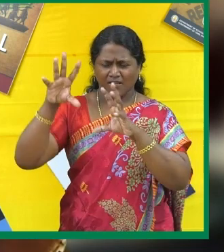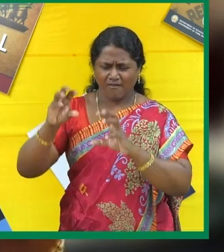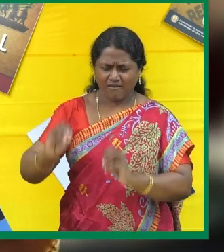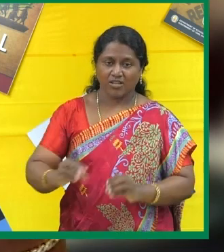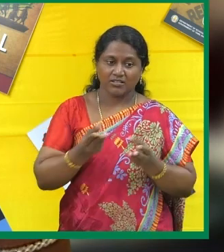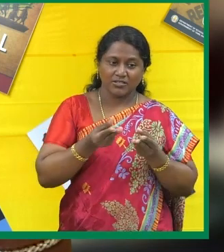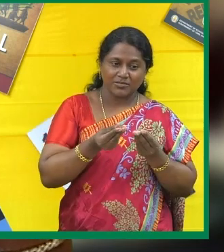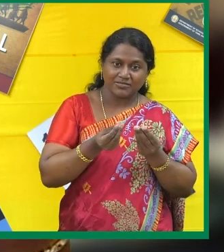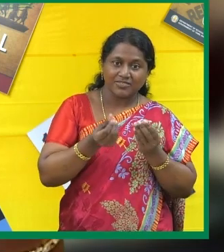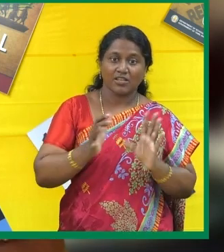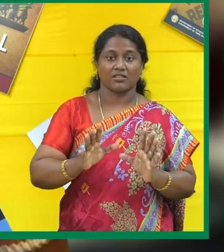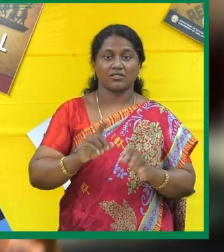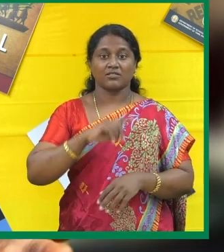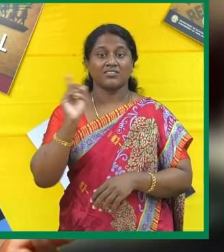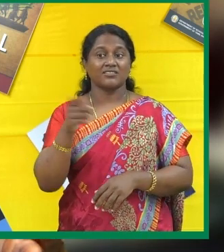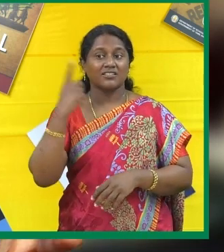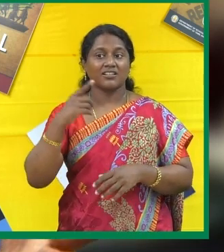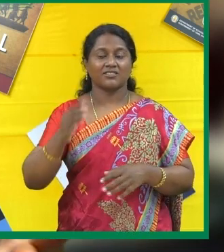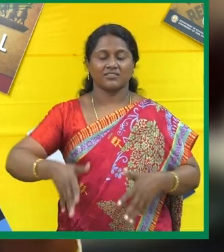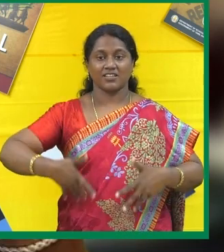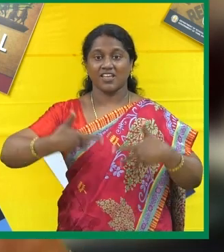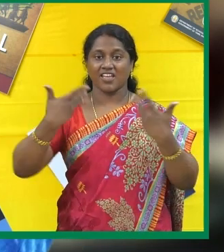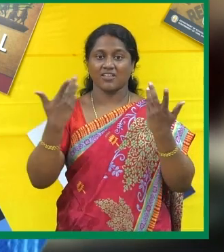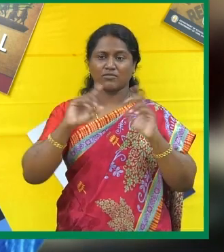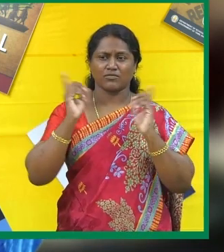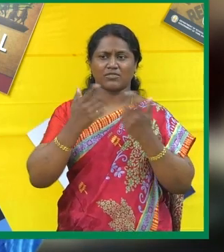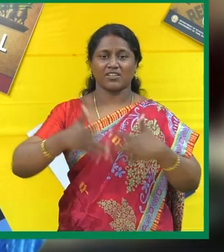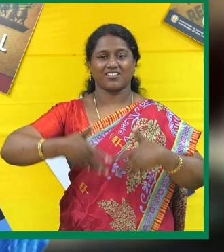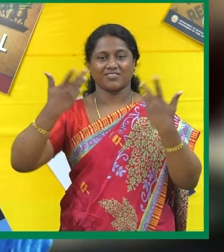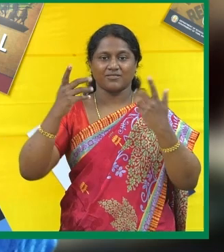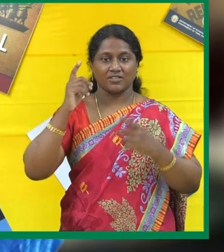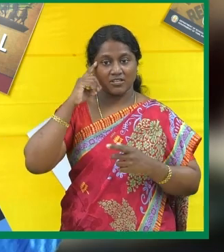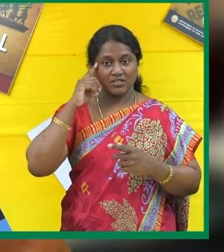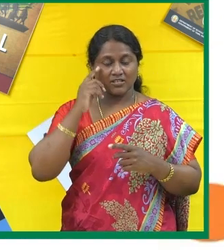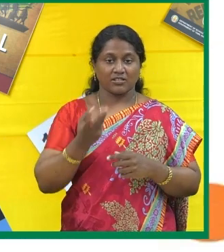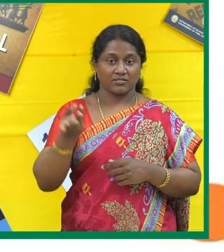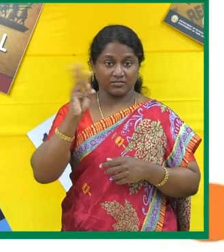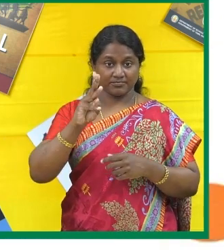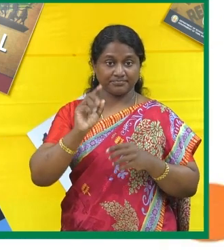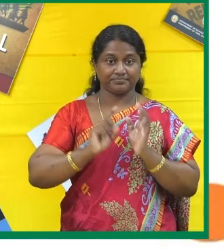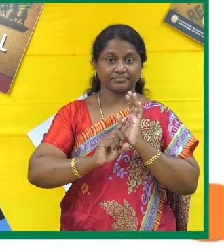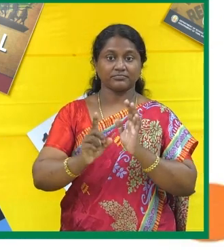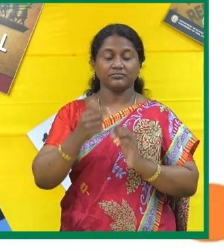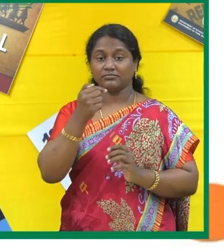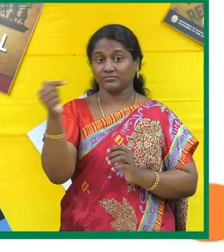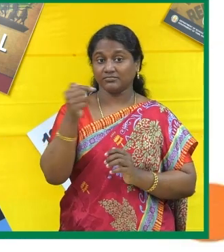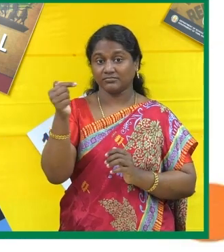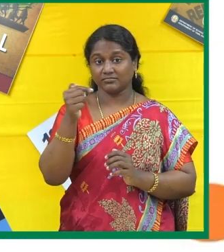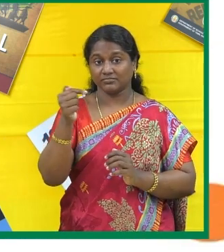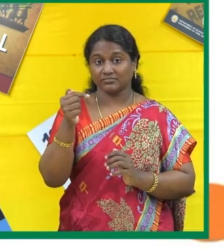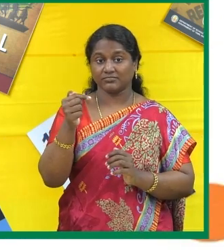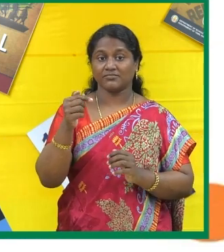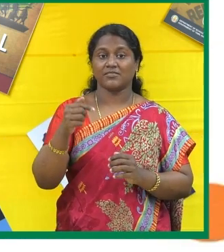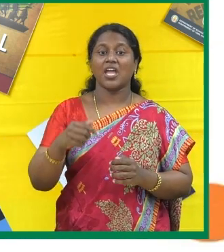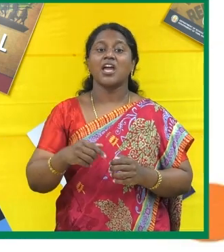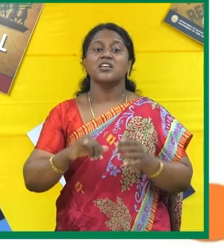journey will be joy, only happiness. Then you see the next part. Still seeking what I